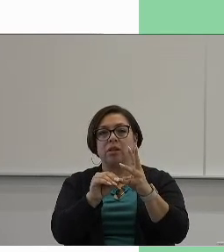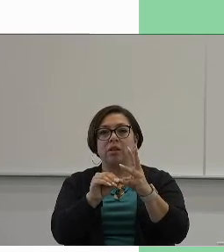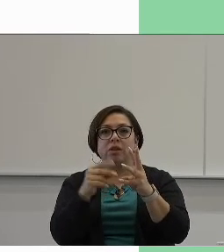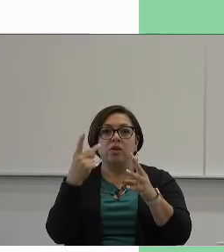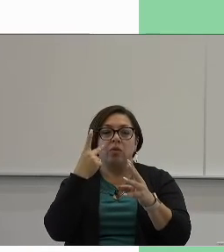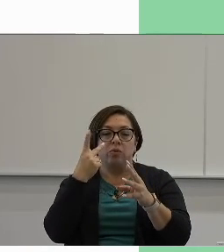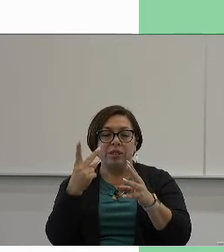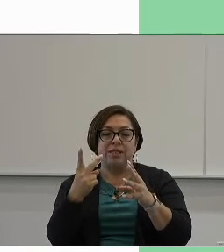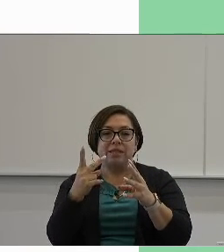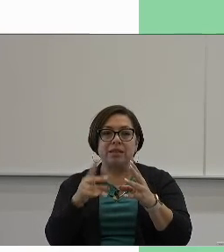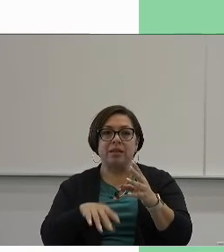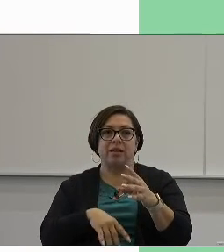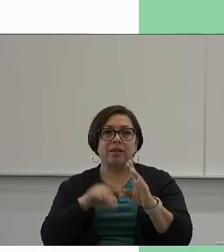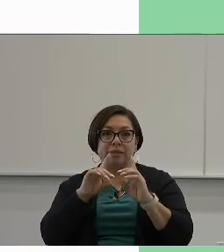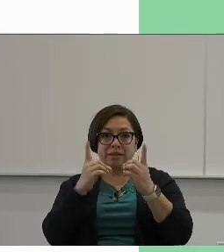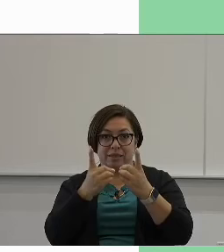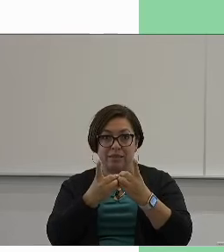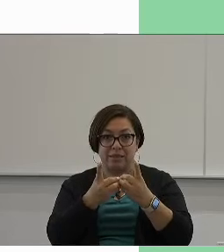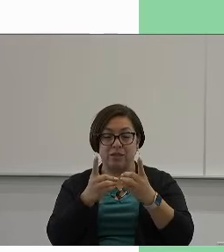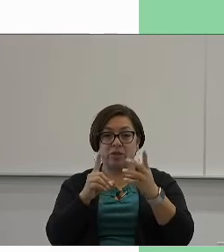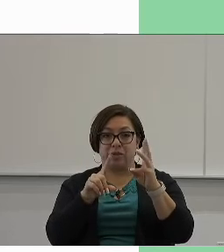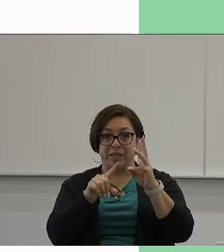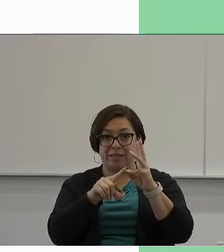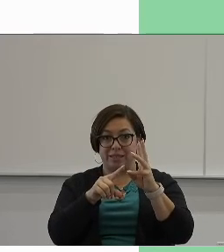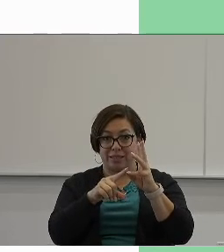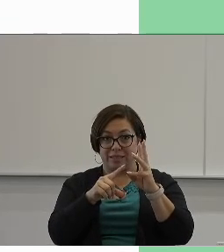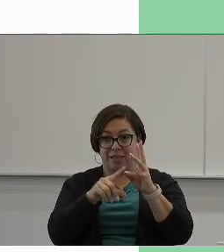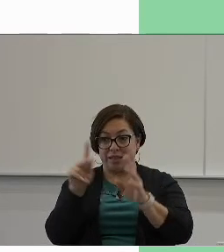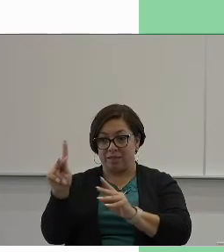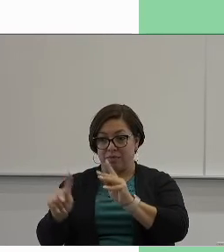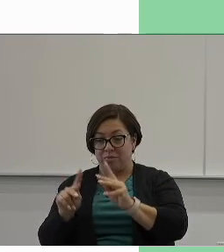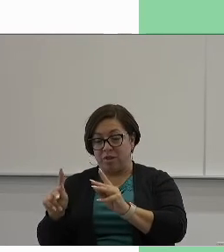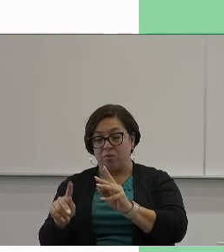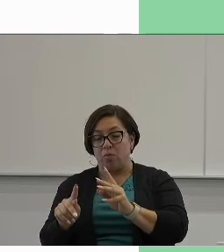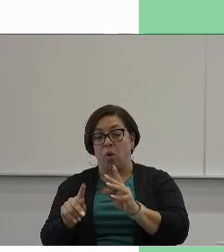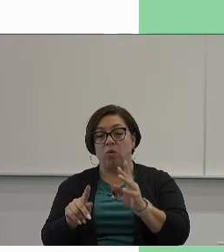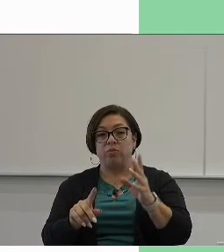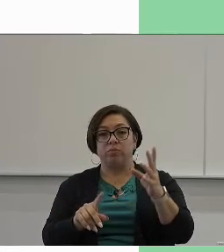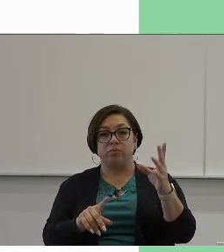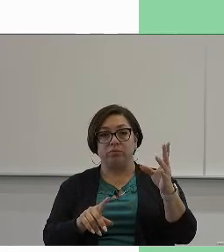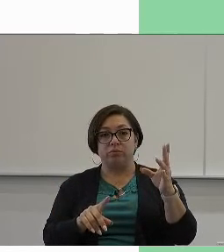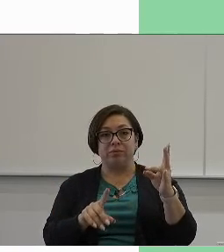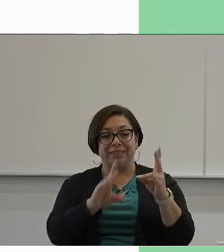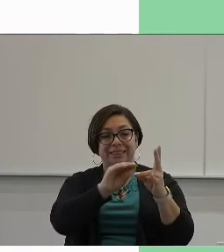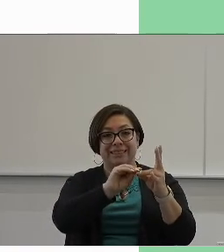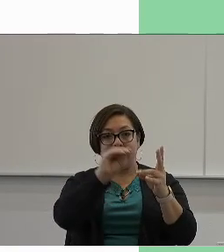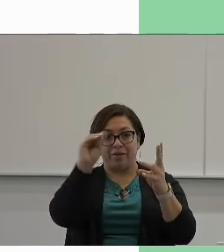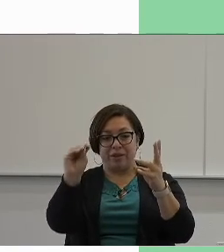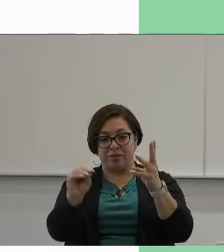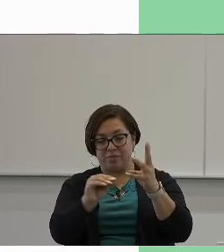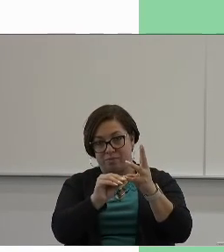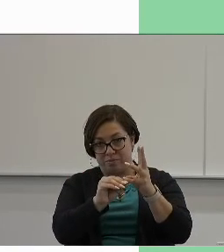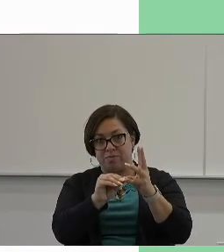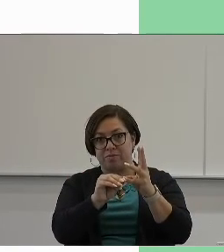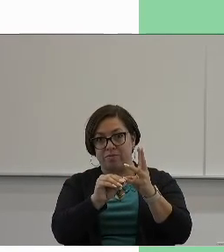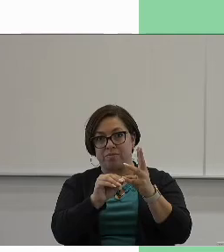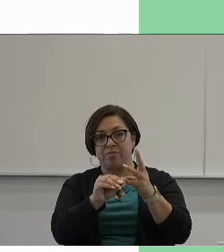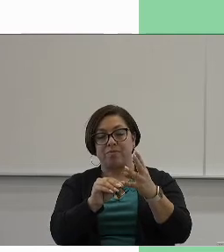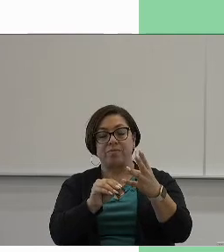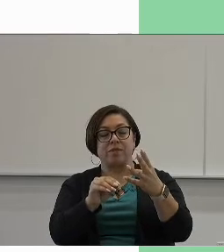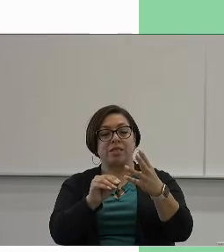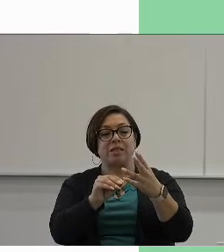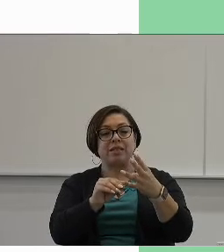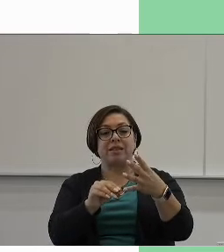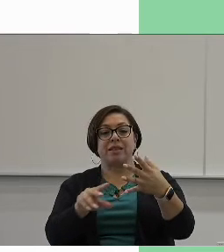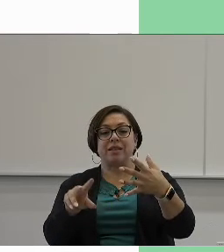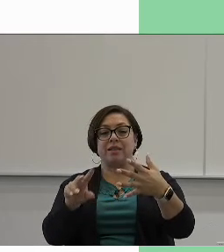are District 6 taking in some of that population from District 7, and then District 3 giving off that population to Districts 2